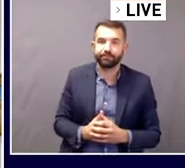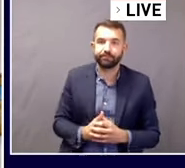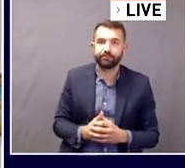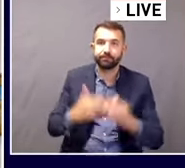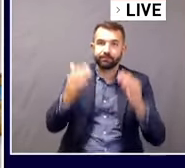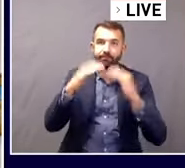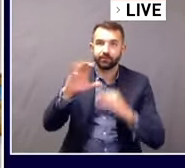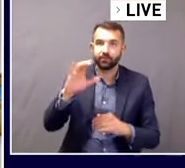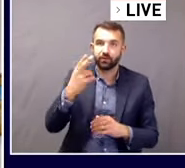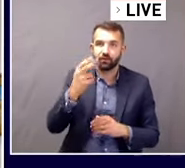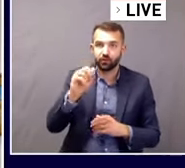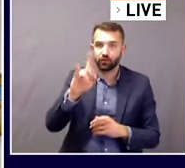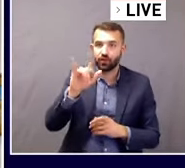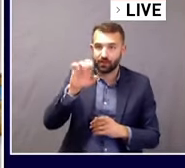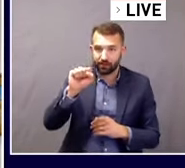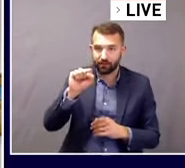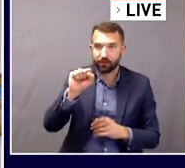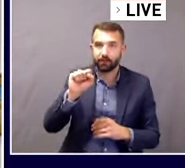Daily News.